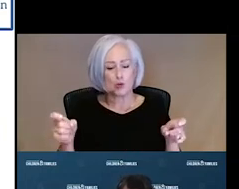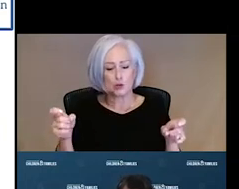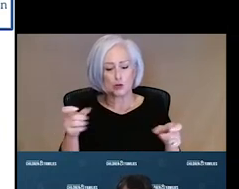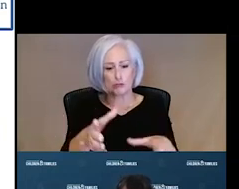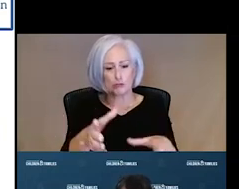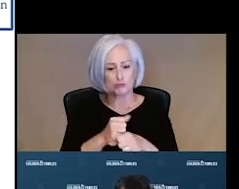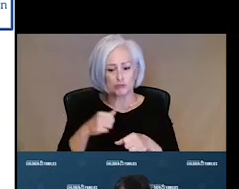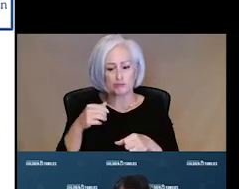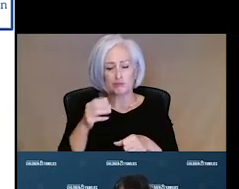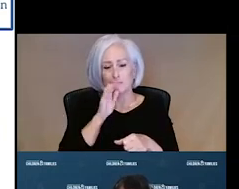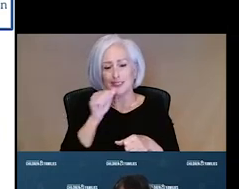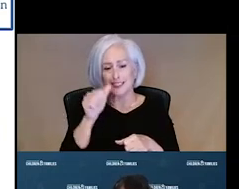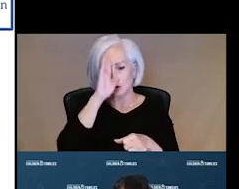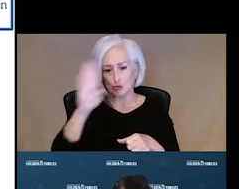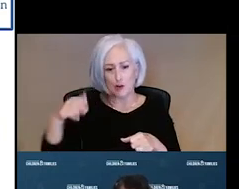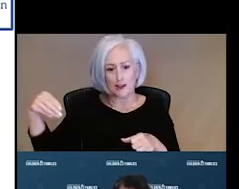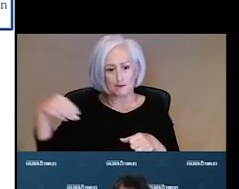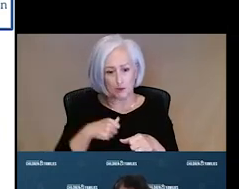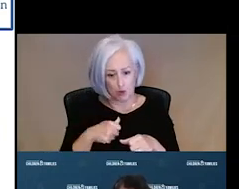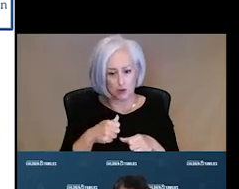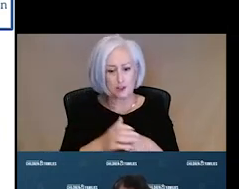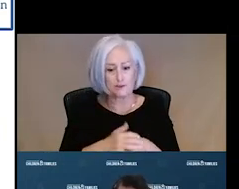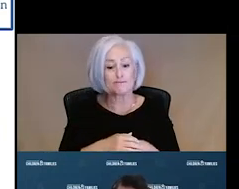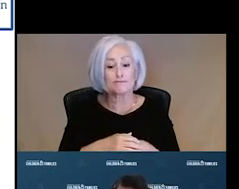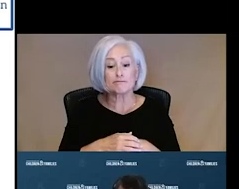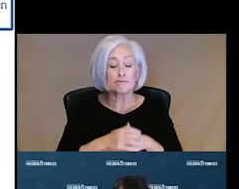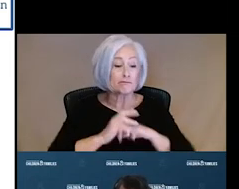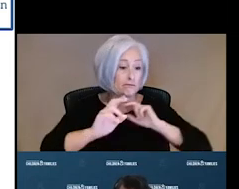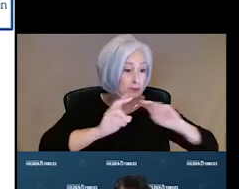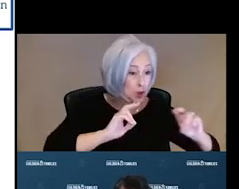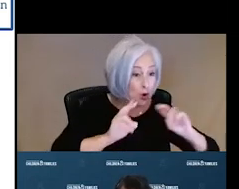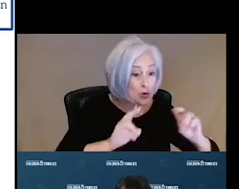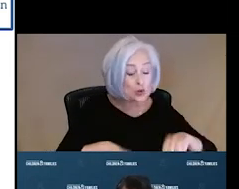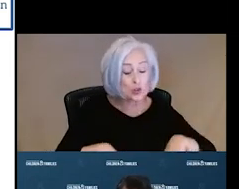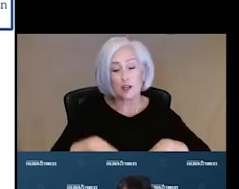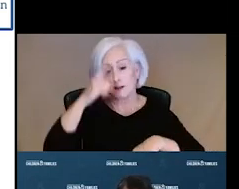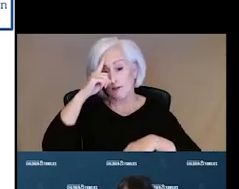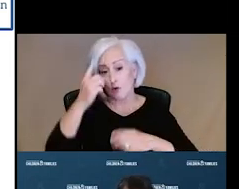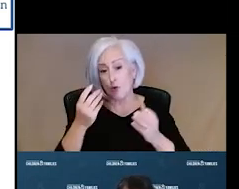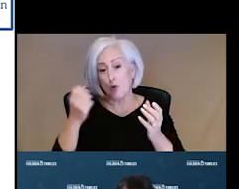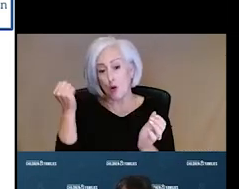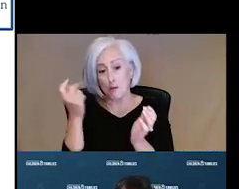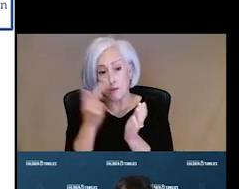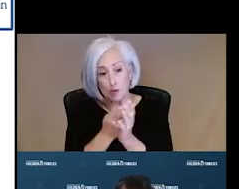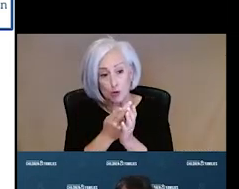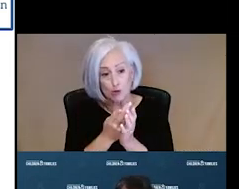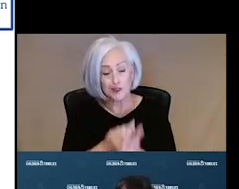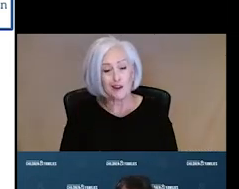Investing in negotiating an approved rate makes sense for large, more complex organizations